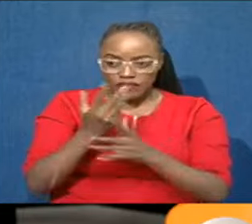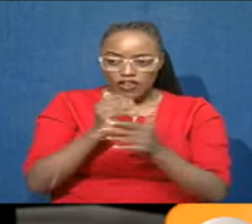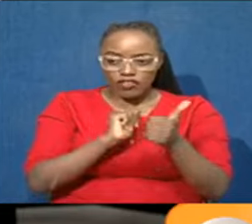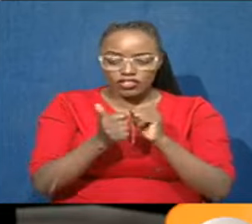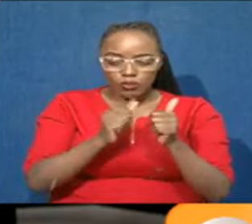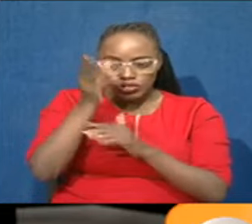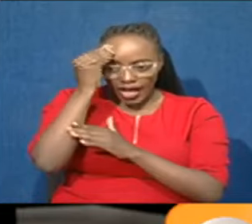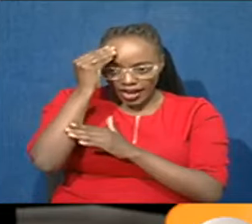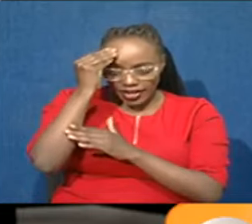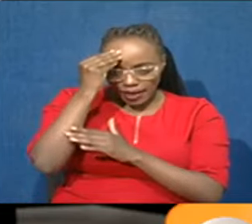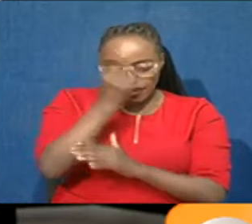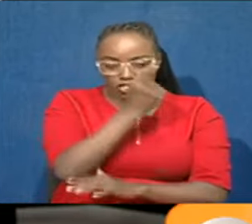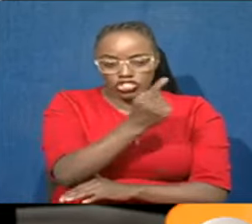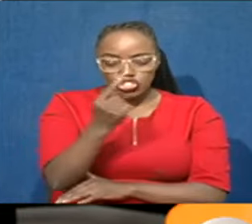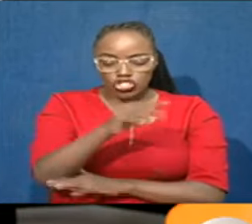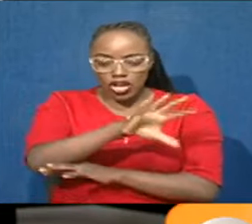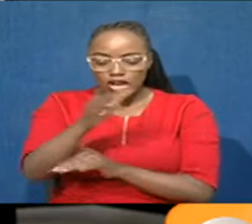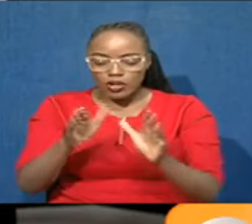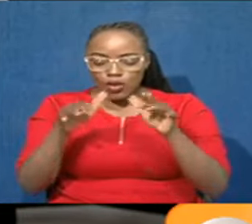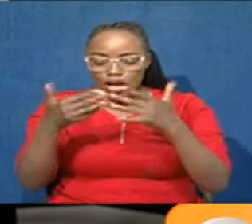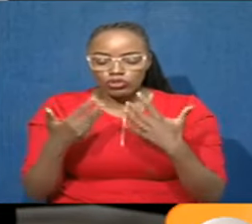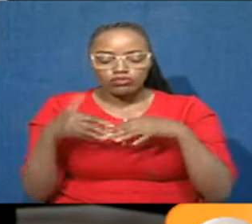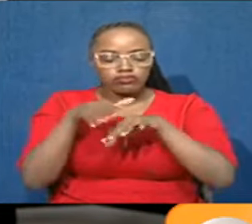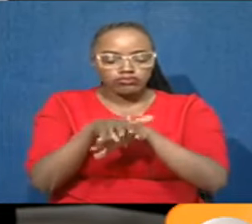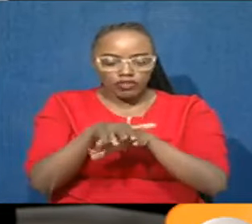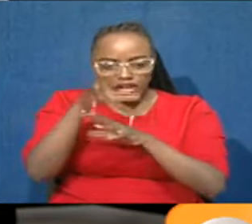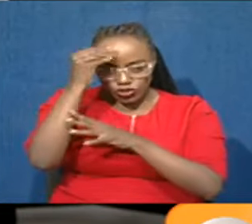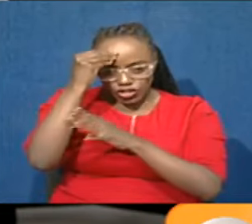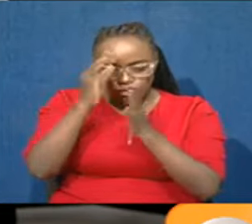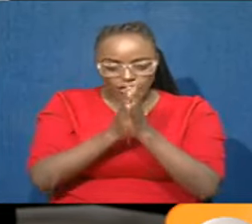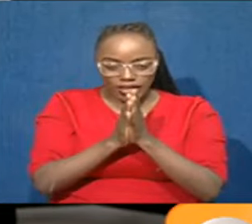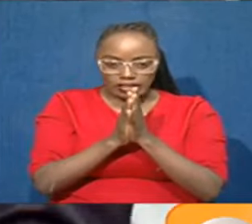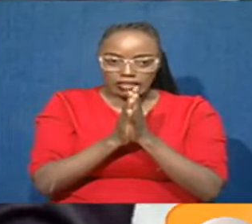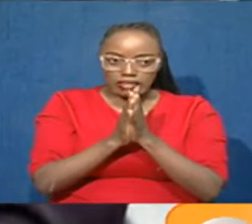sports academy in each county as a way of integrating sports and education.